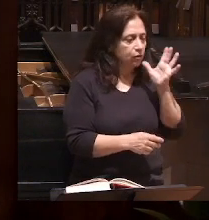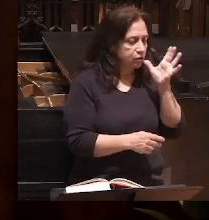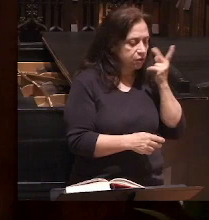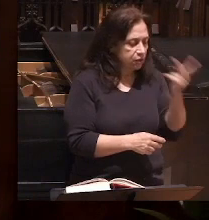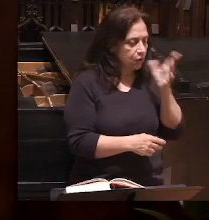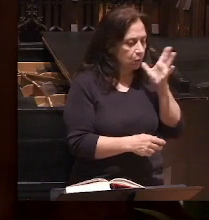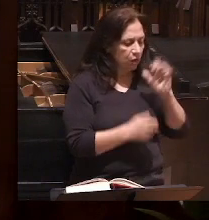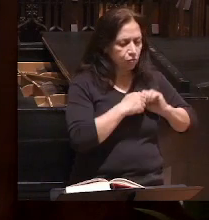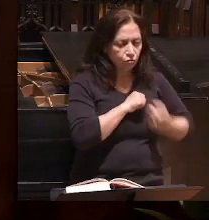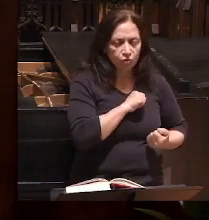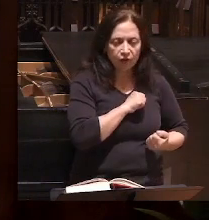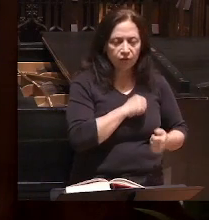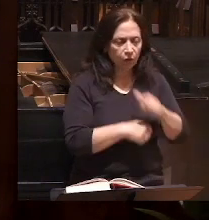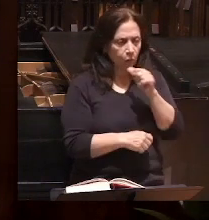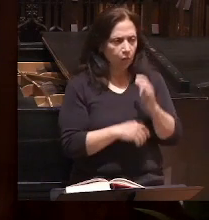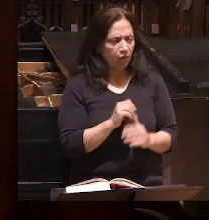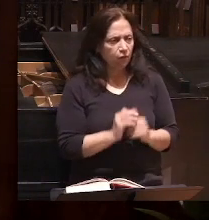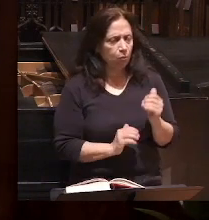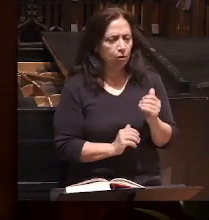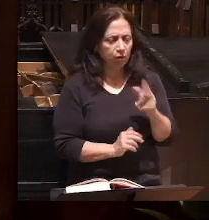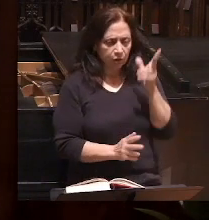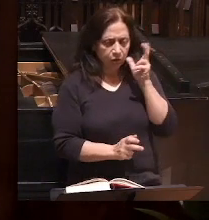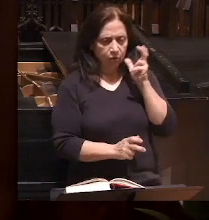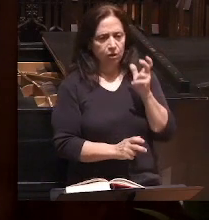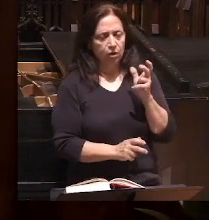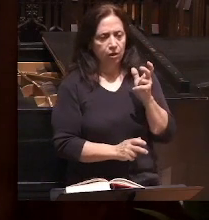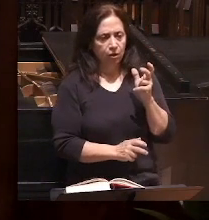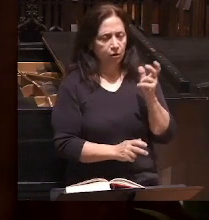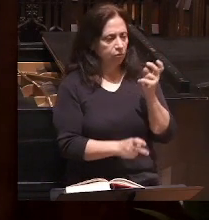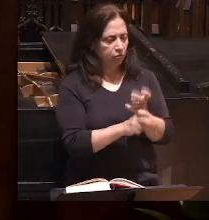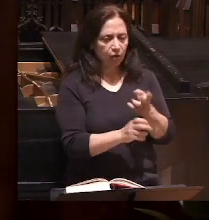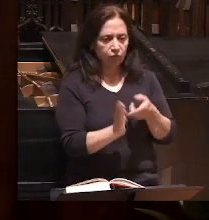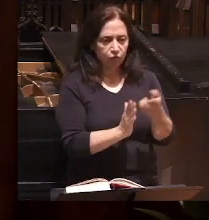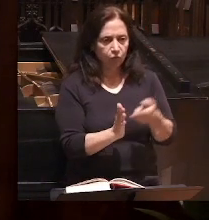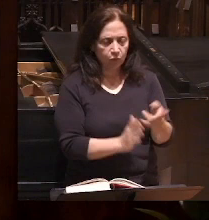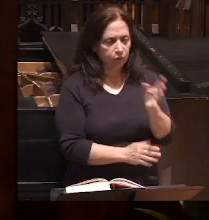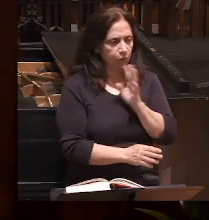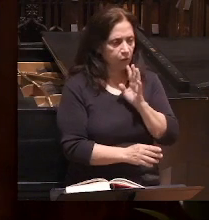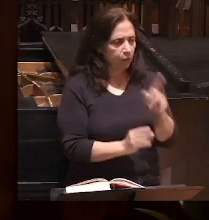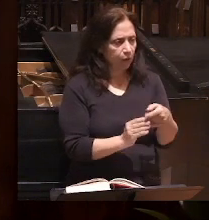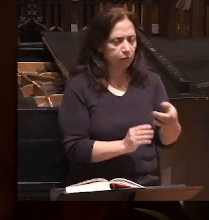It was uncomfortable to hear hard truths being spoken.